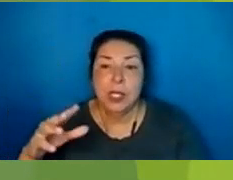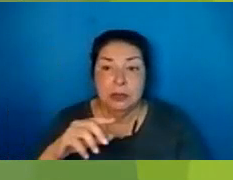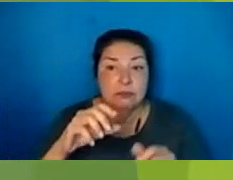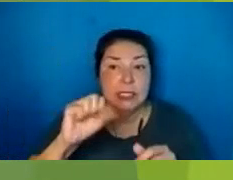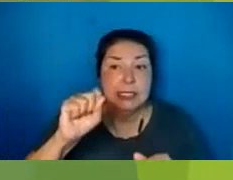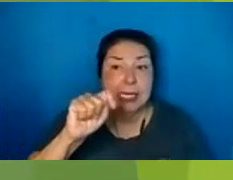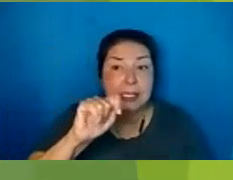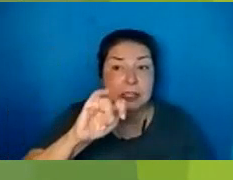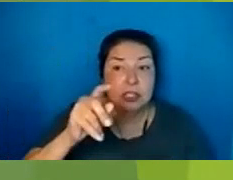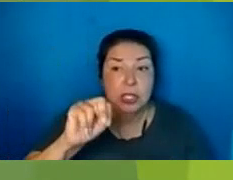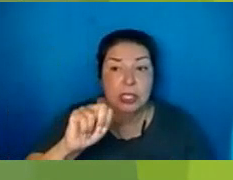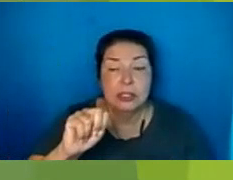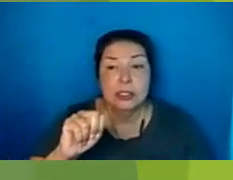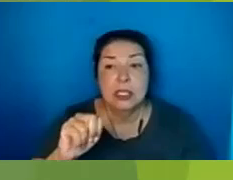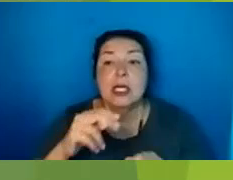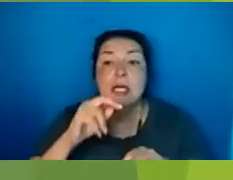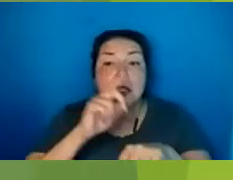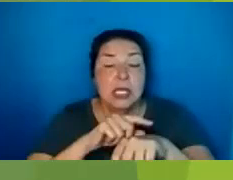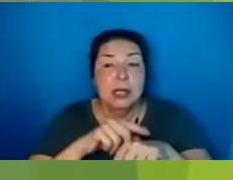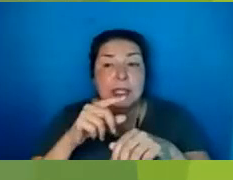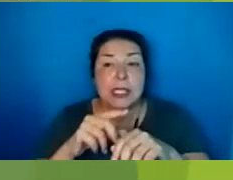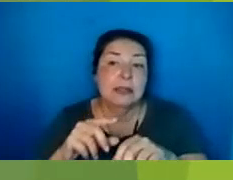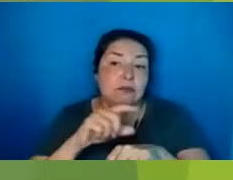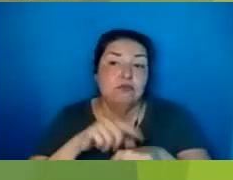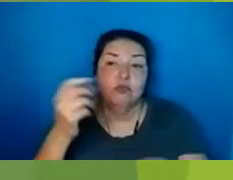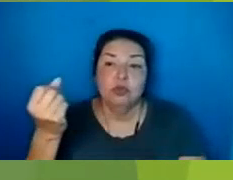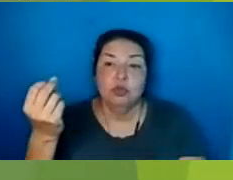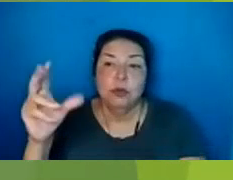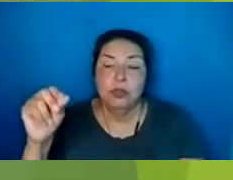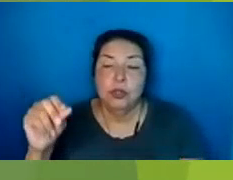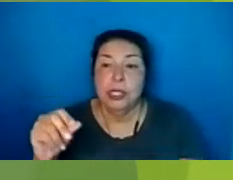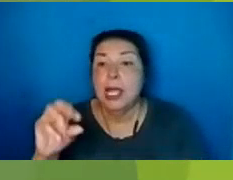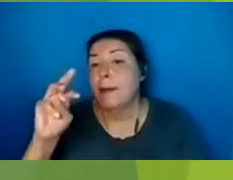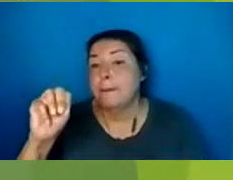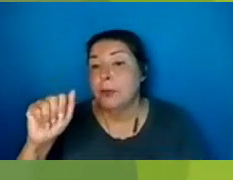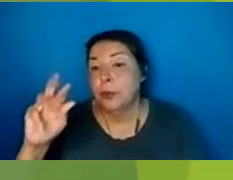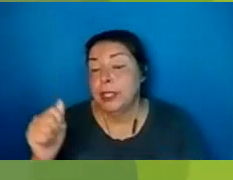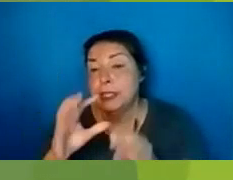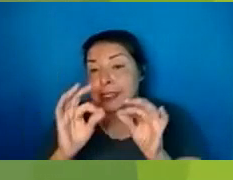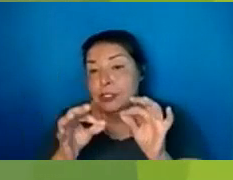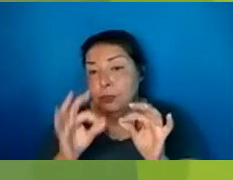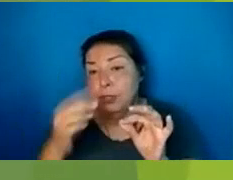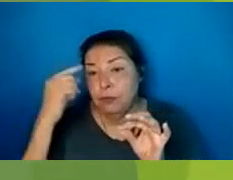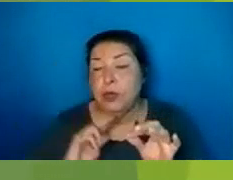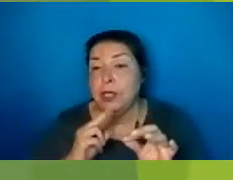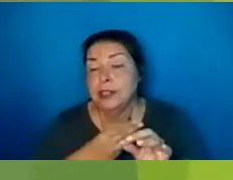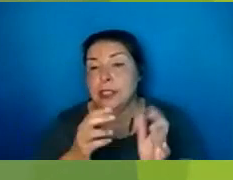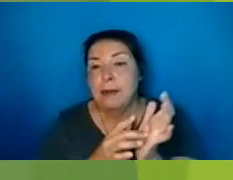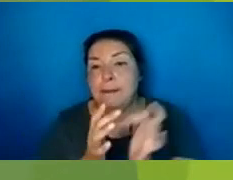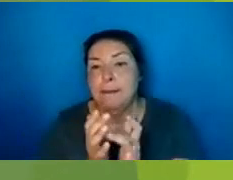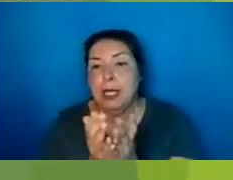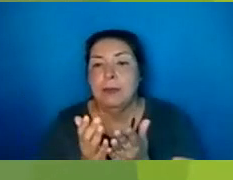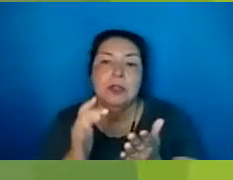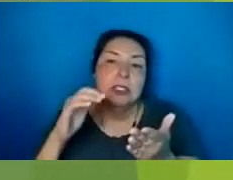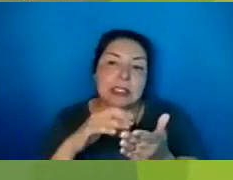12:30. We have Maria sign interpreting for us. Our Bible study follows service